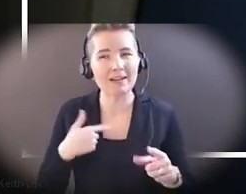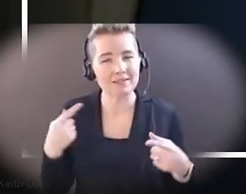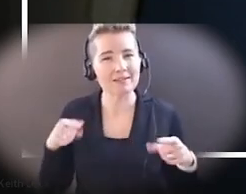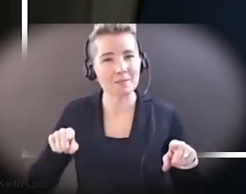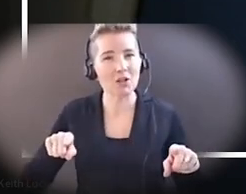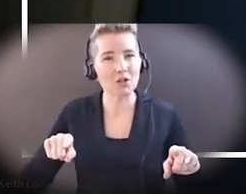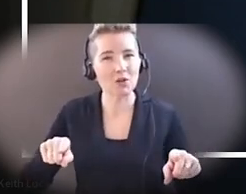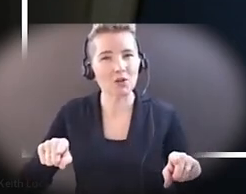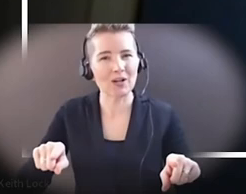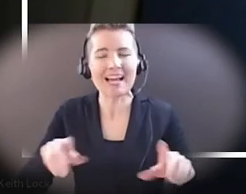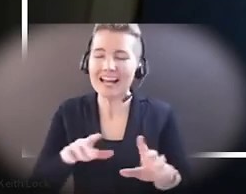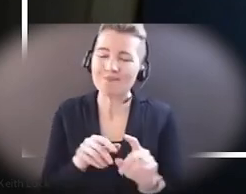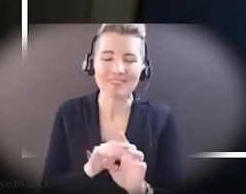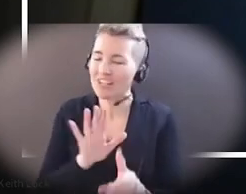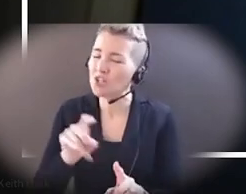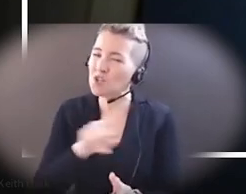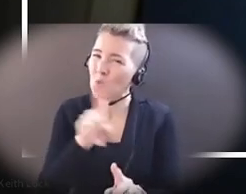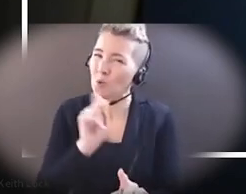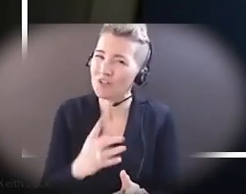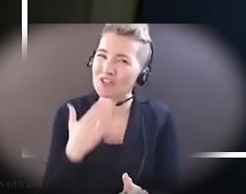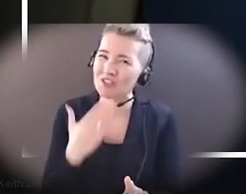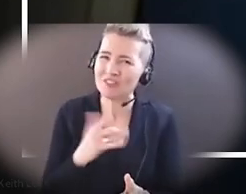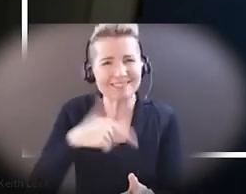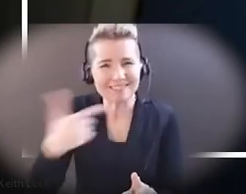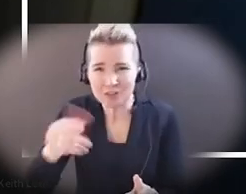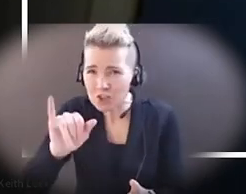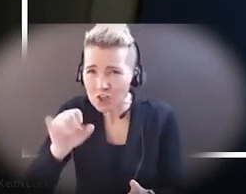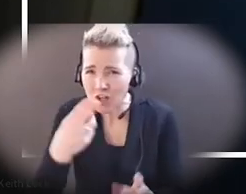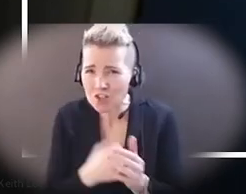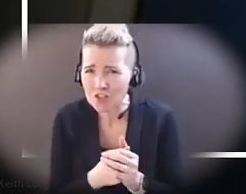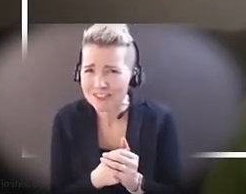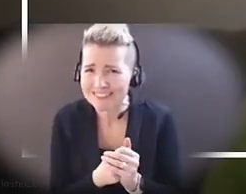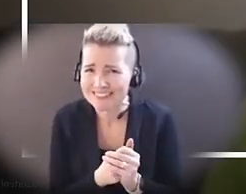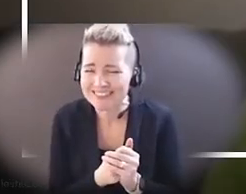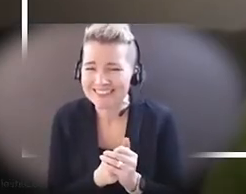It's a good question. What do you think, Josh?